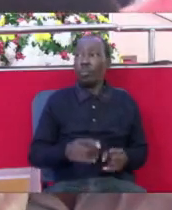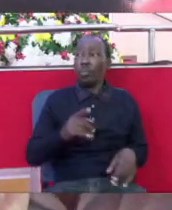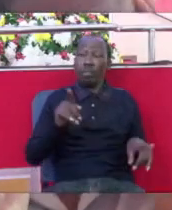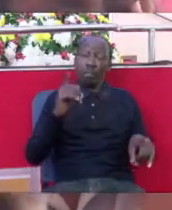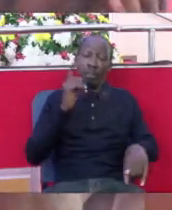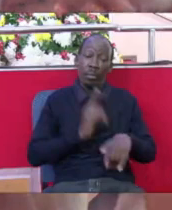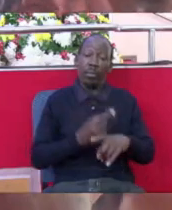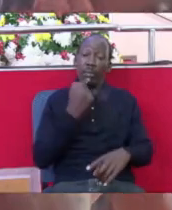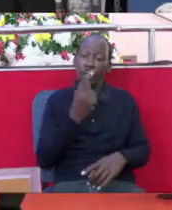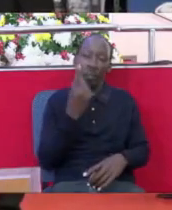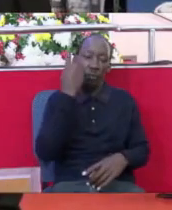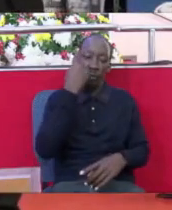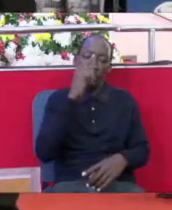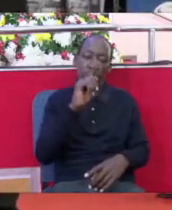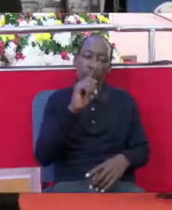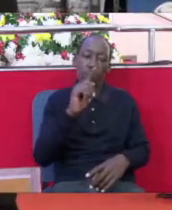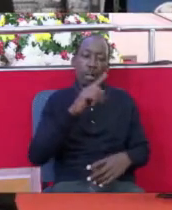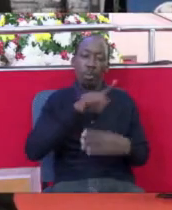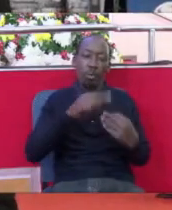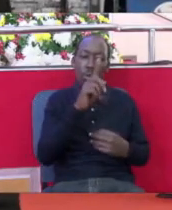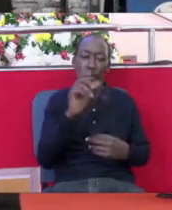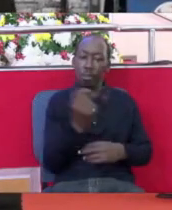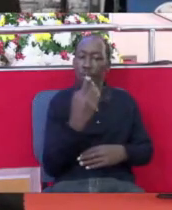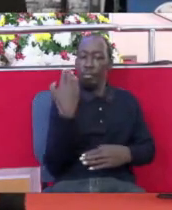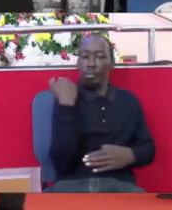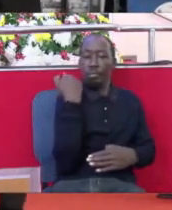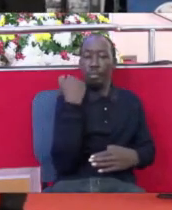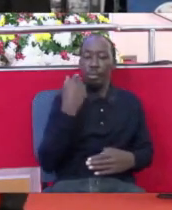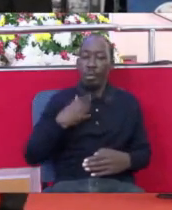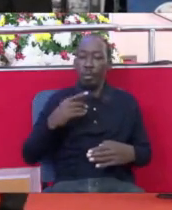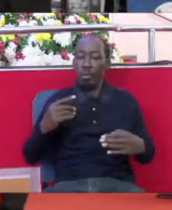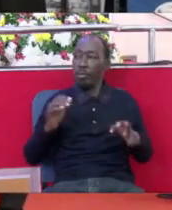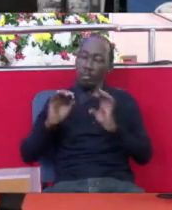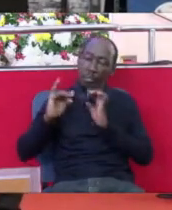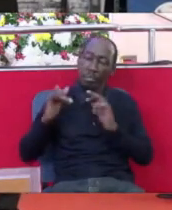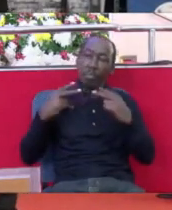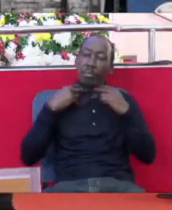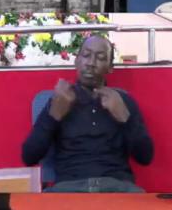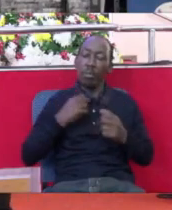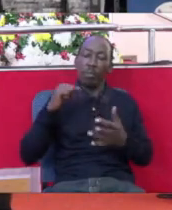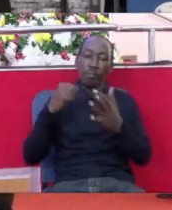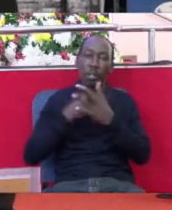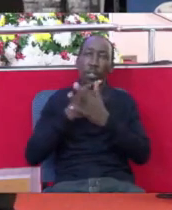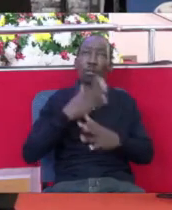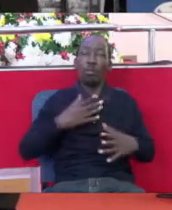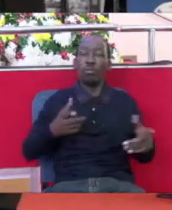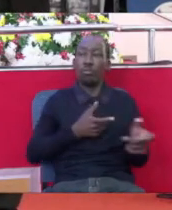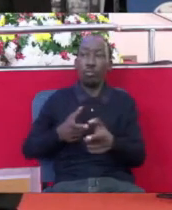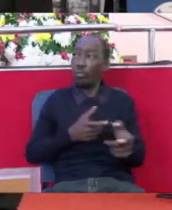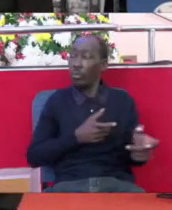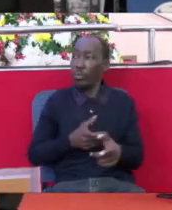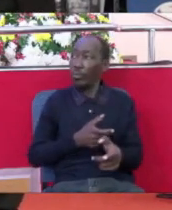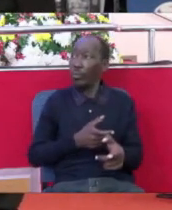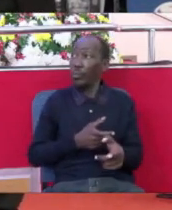been telling you that for that like about 1 month, I have been the issue of being helped and the one who fights our